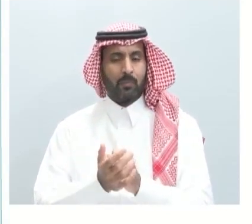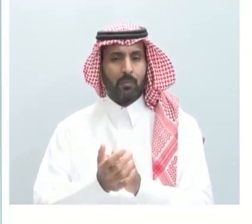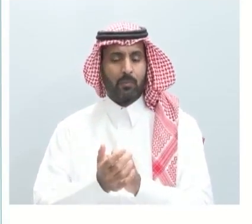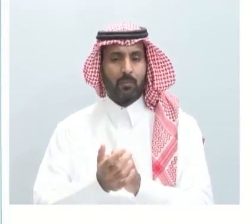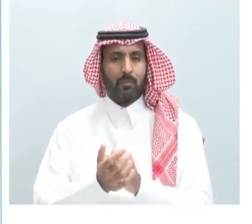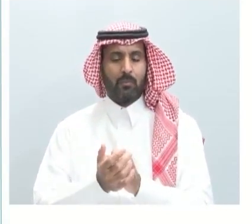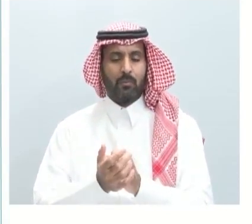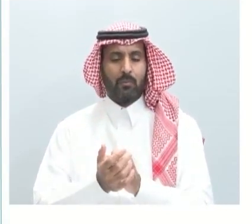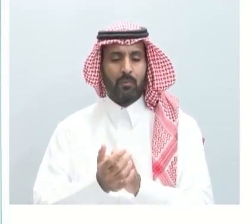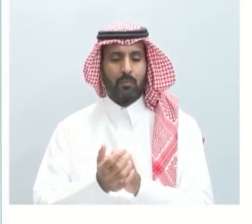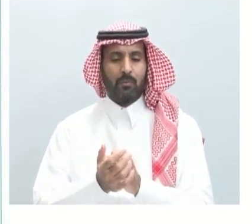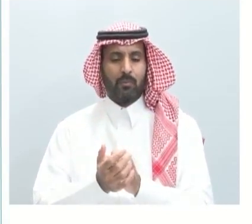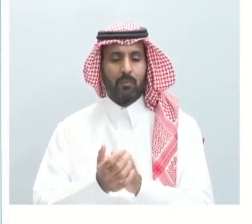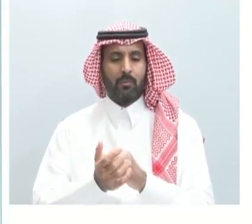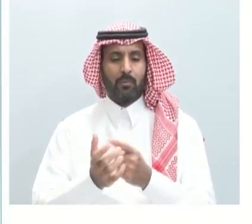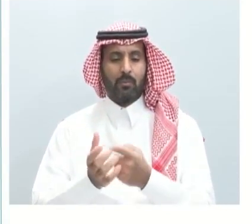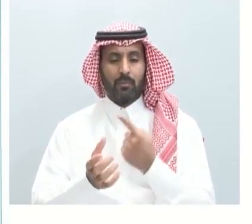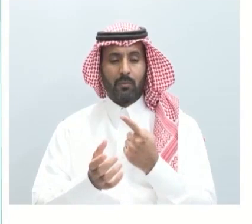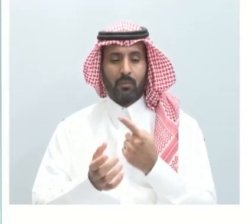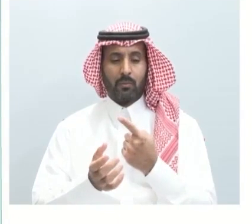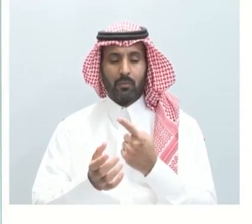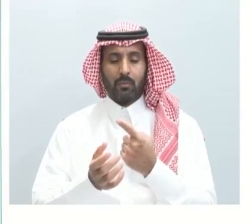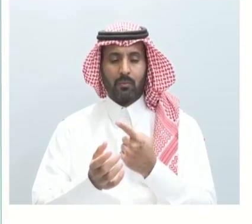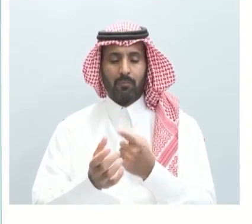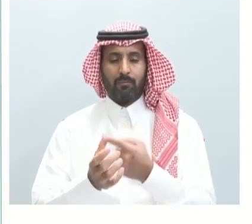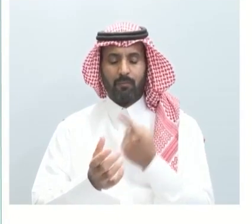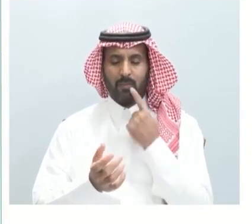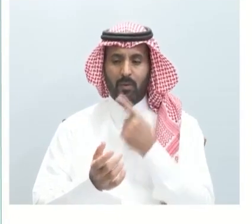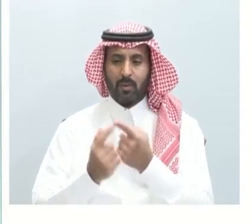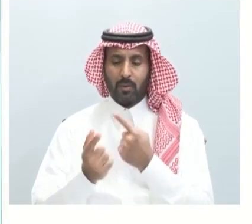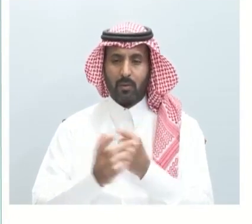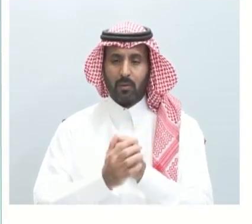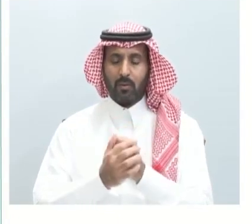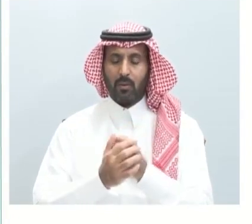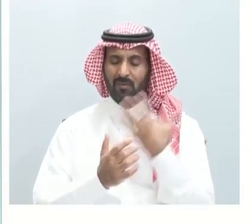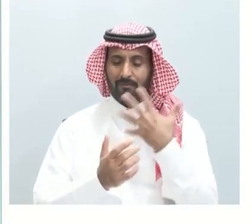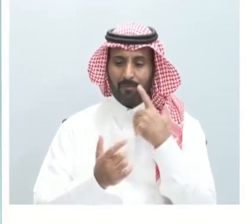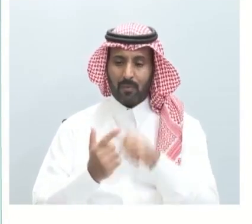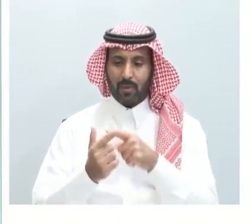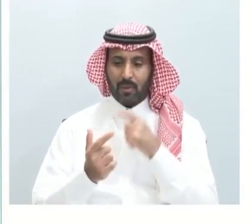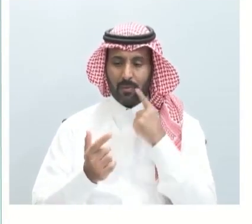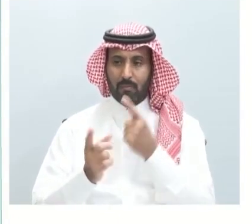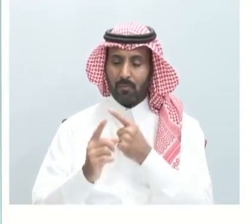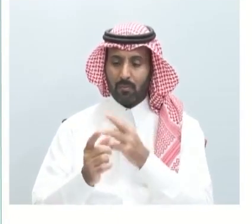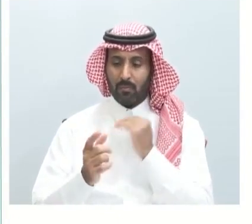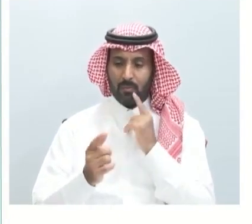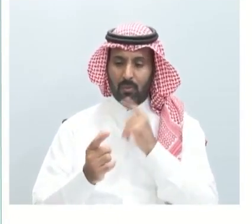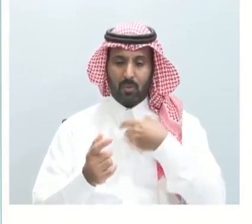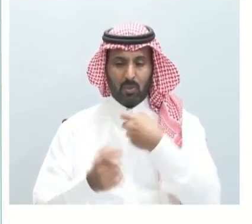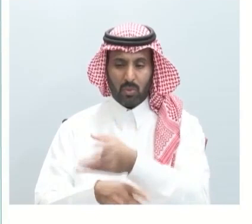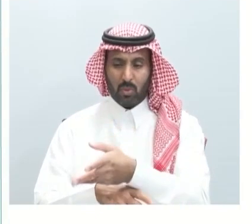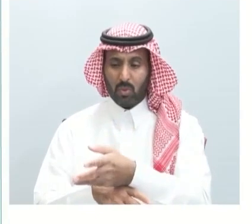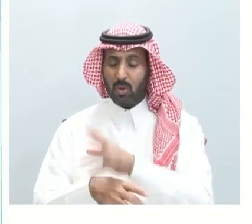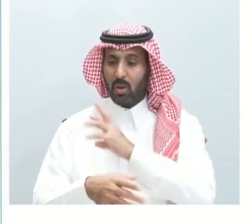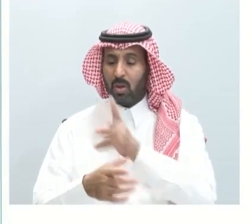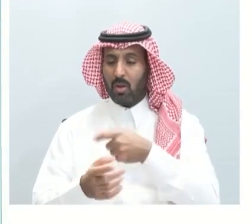Yes, very good. Number two here, littering is irresponsible. Littering, which means throwing litter or